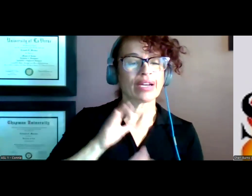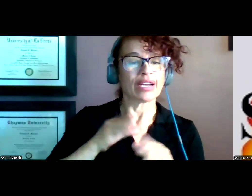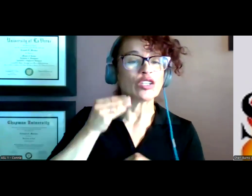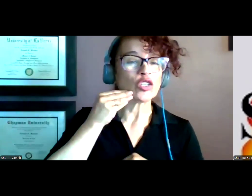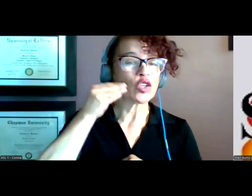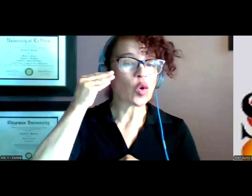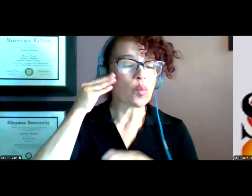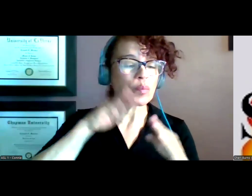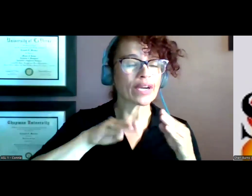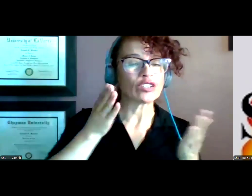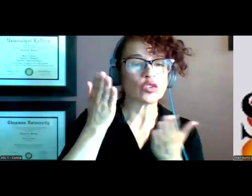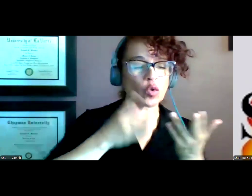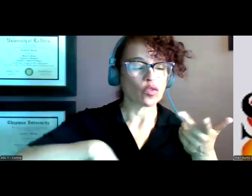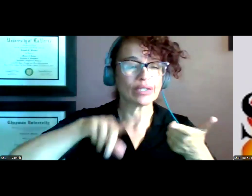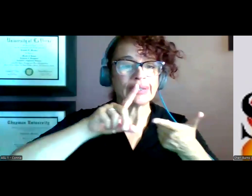Community-Based Services,